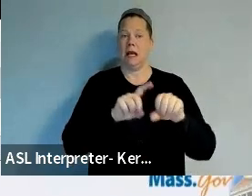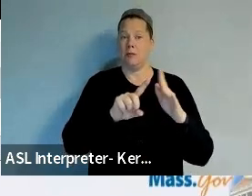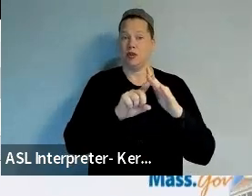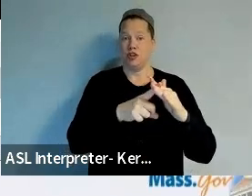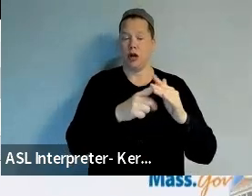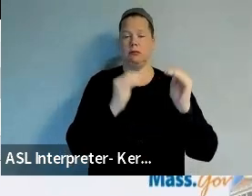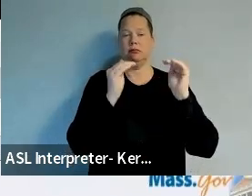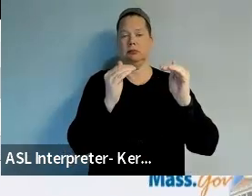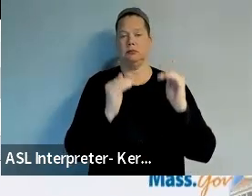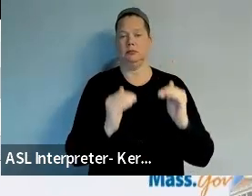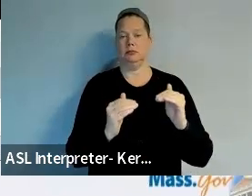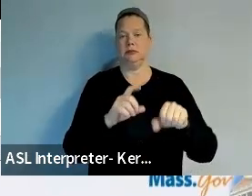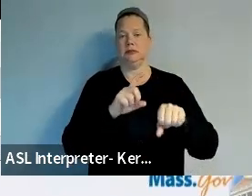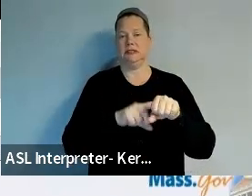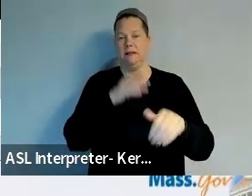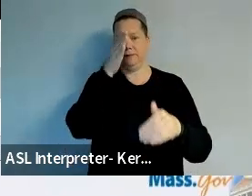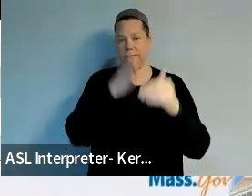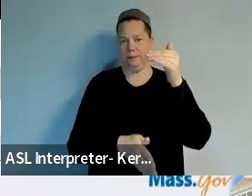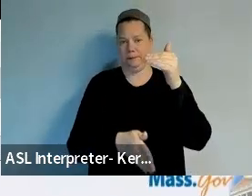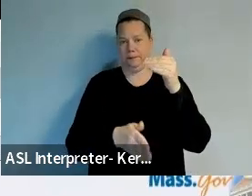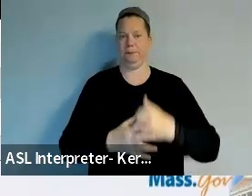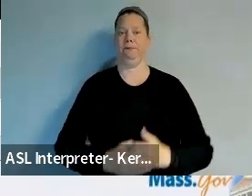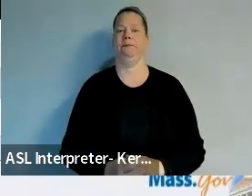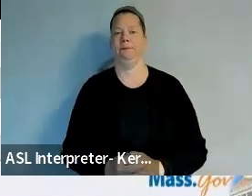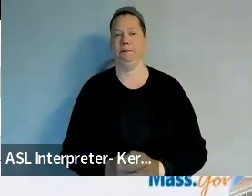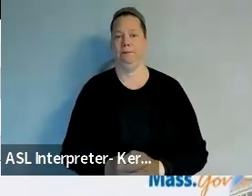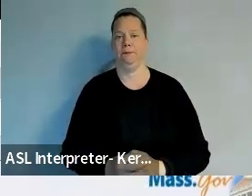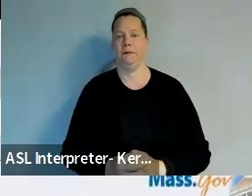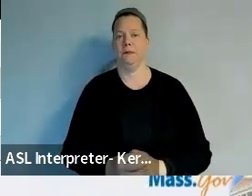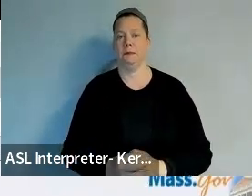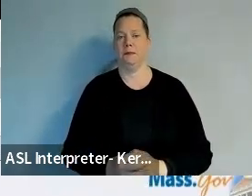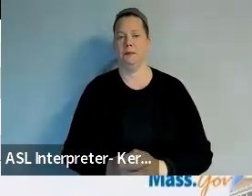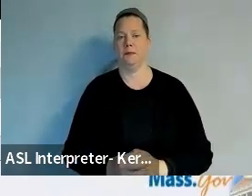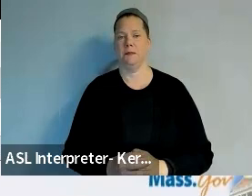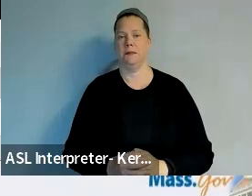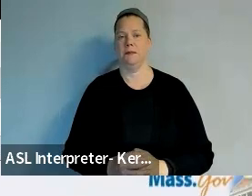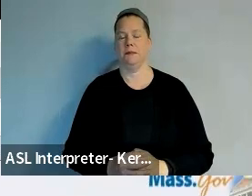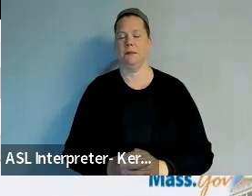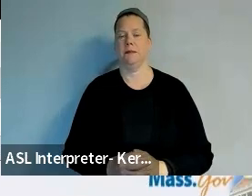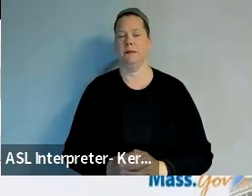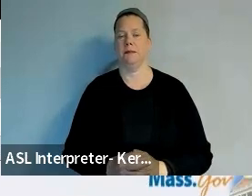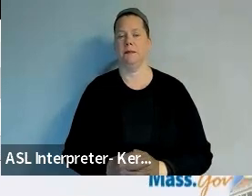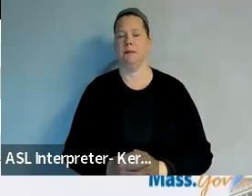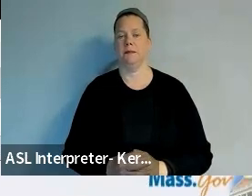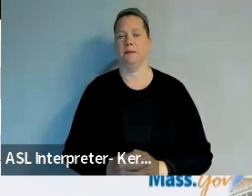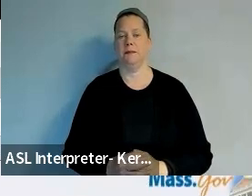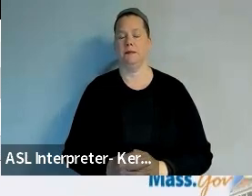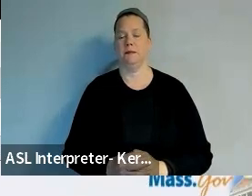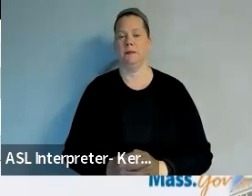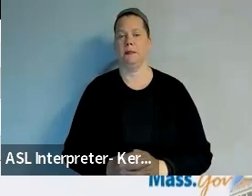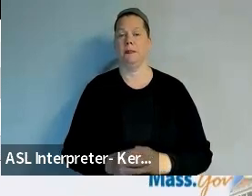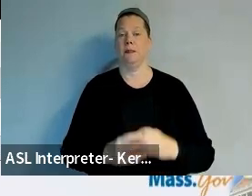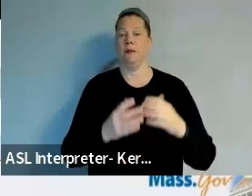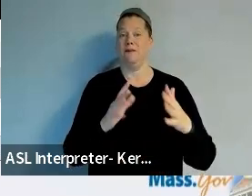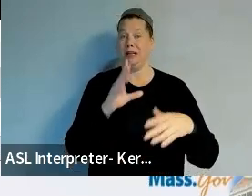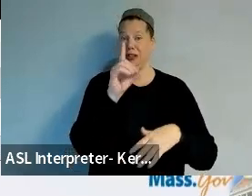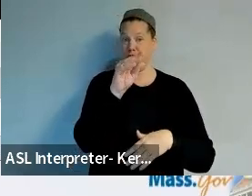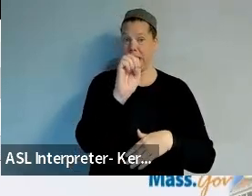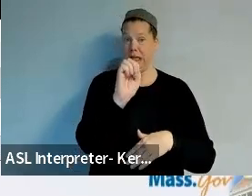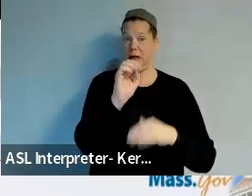Now let's input the time of restraint, the date of restraint